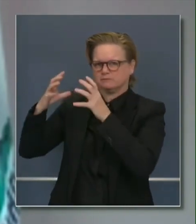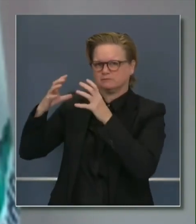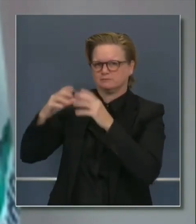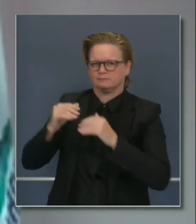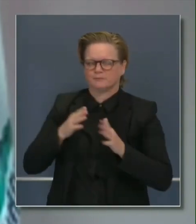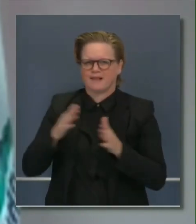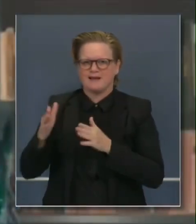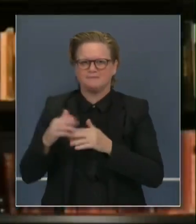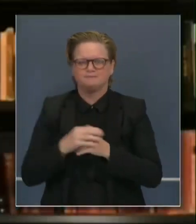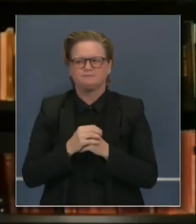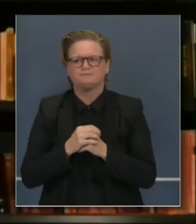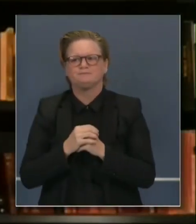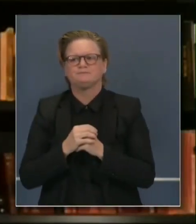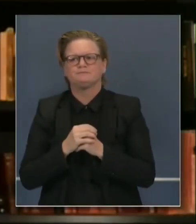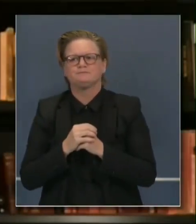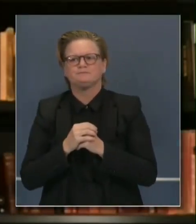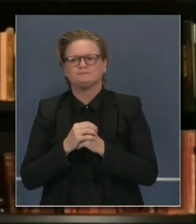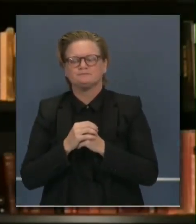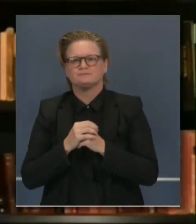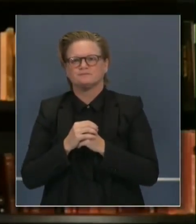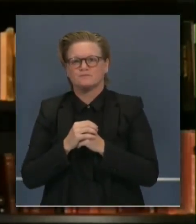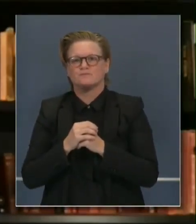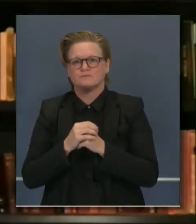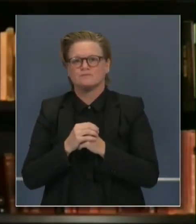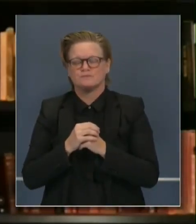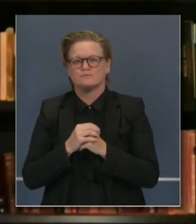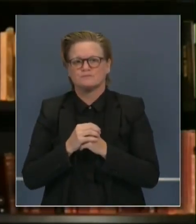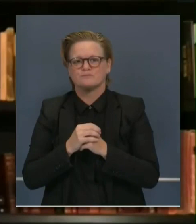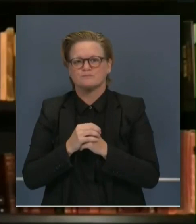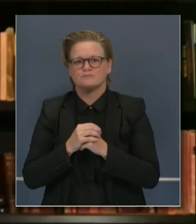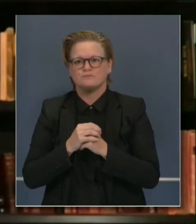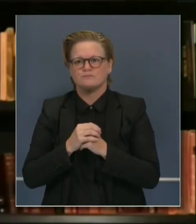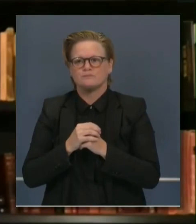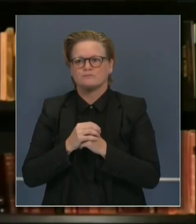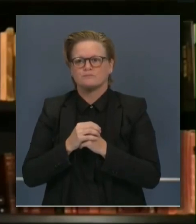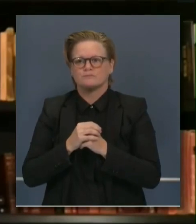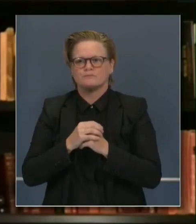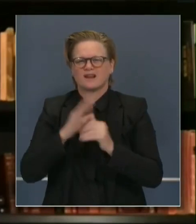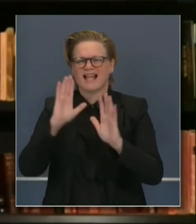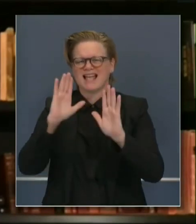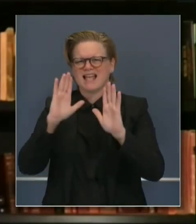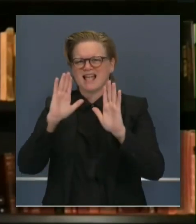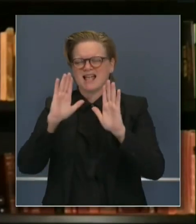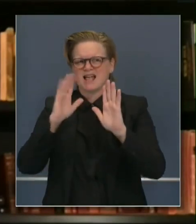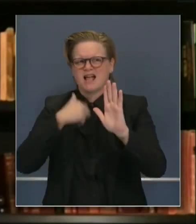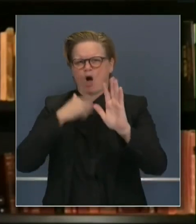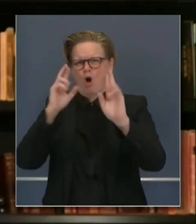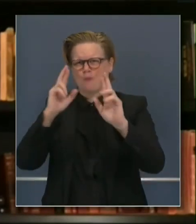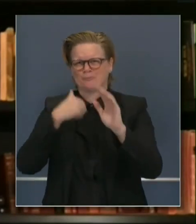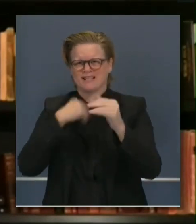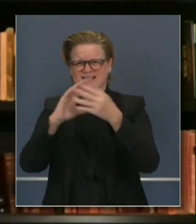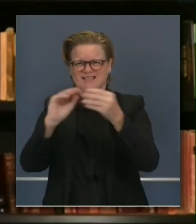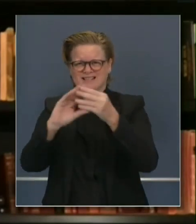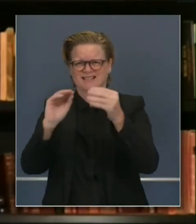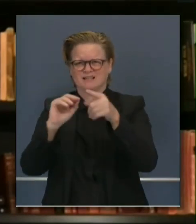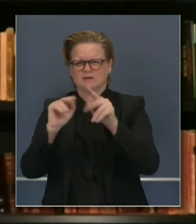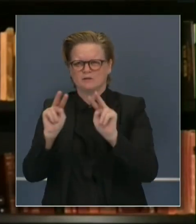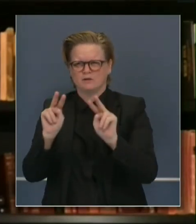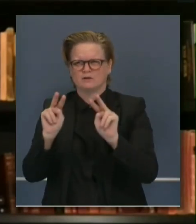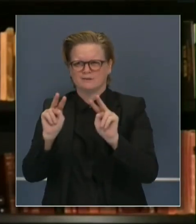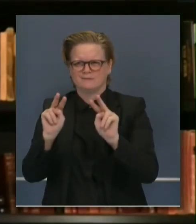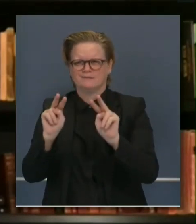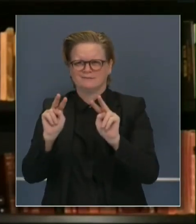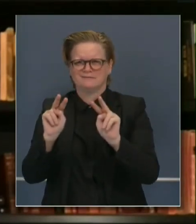Hope that made sense. And I hope it, and when you follow it through, it does make sense, but I appreciate the opportunity. Thank you, Dr. Galley,